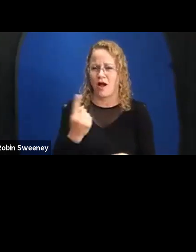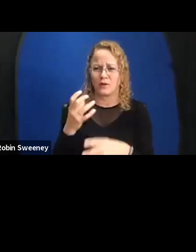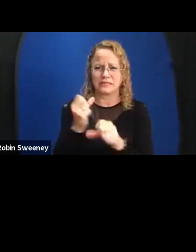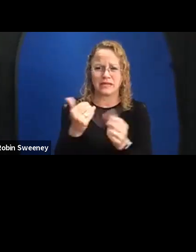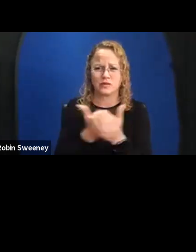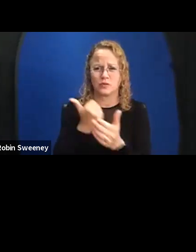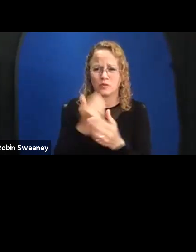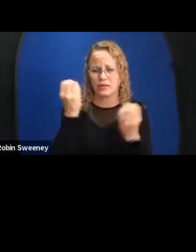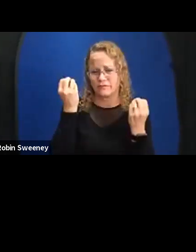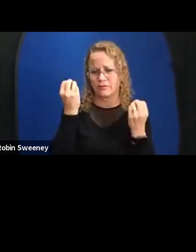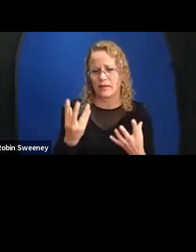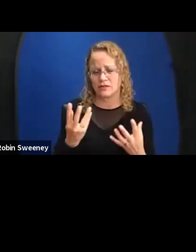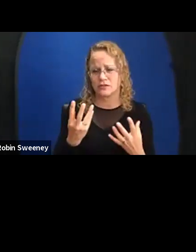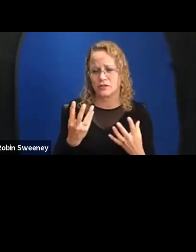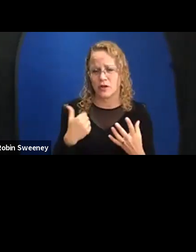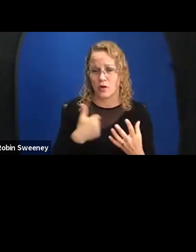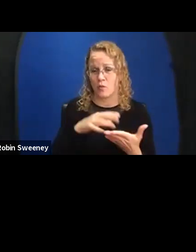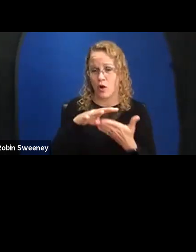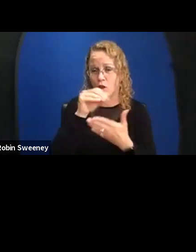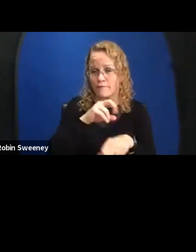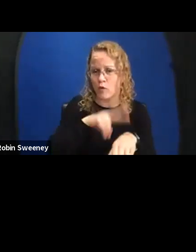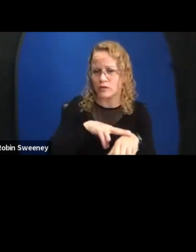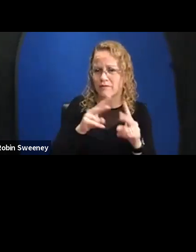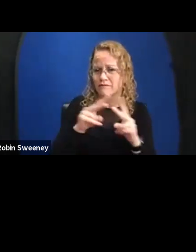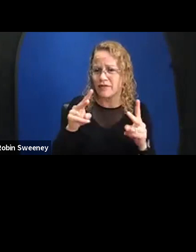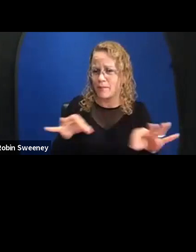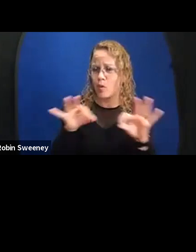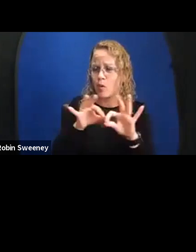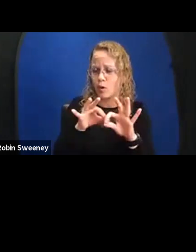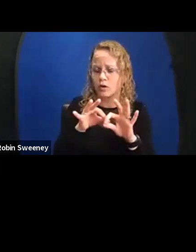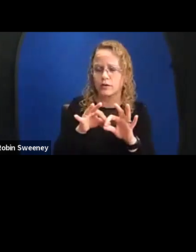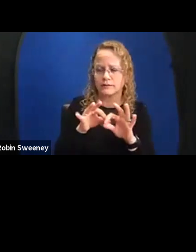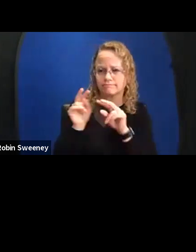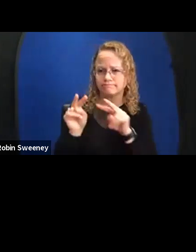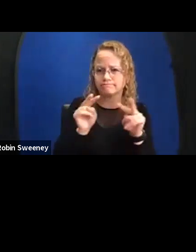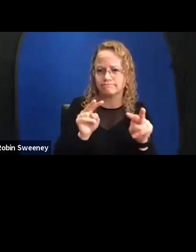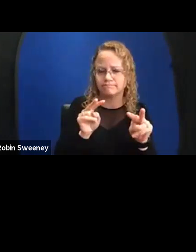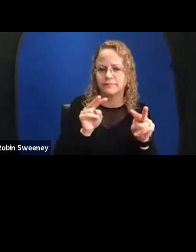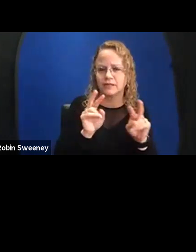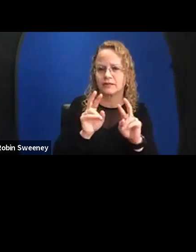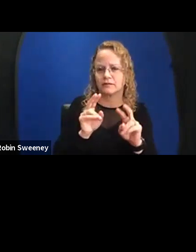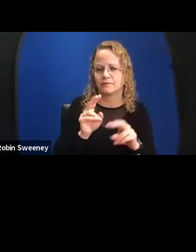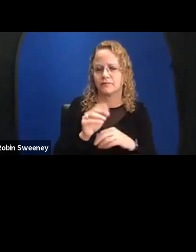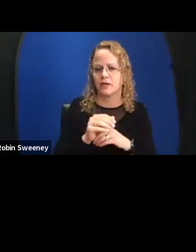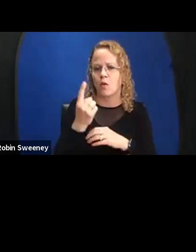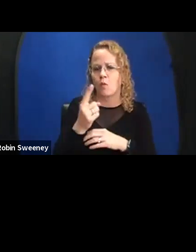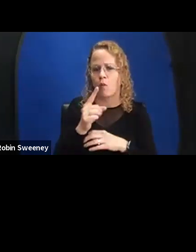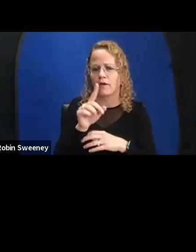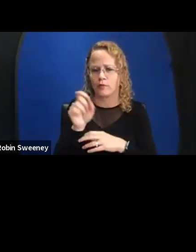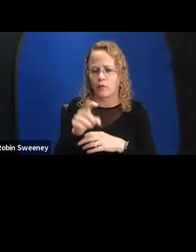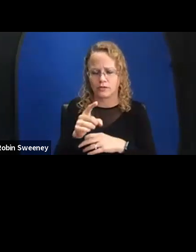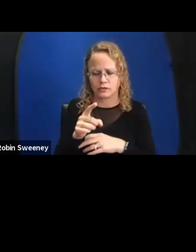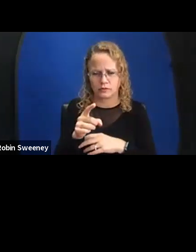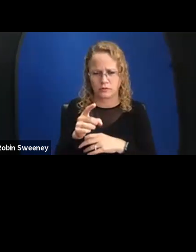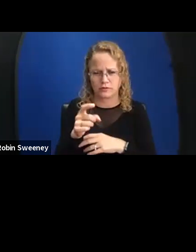information, and we're learning, of course, it's very important to stay updated in these matters. Now, one of the questions that we just received is, are